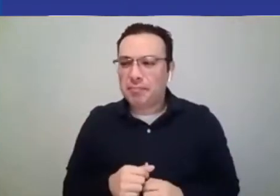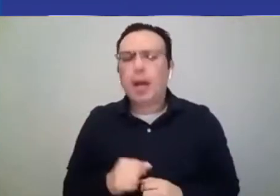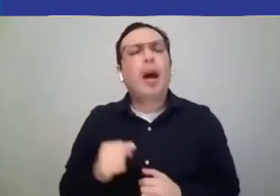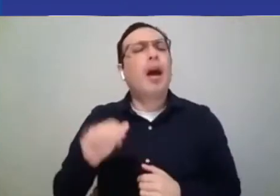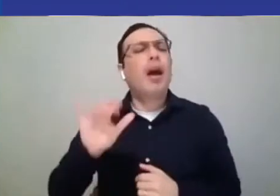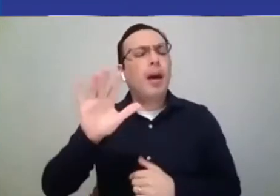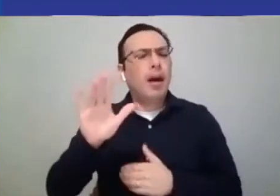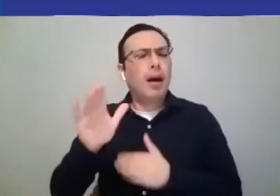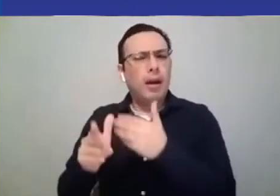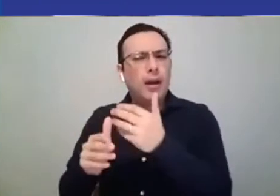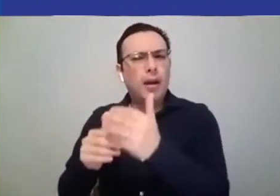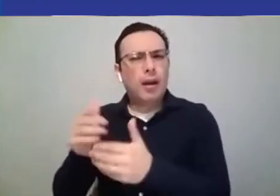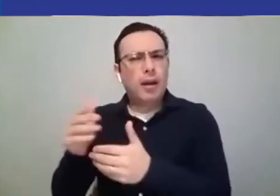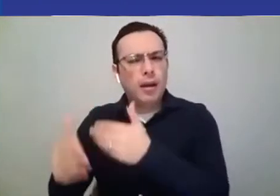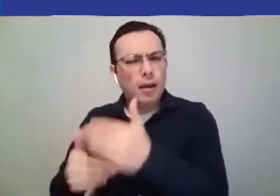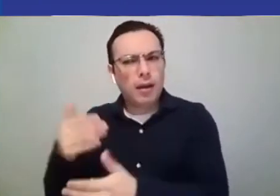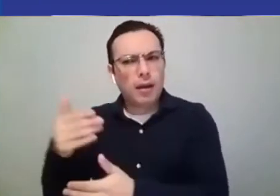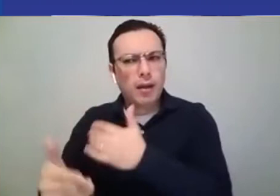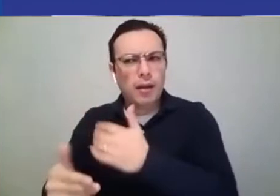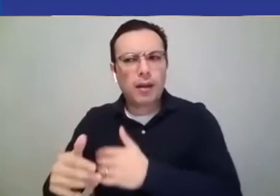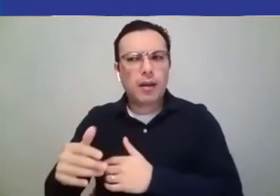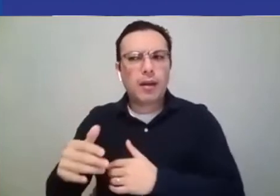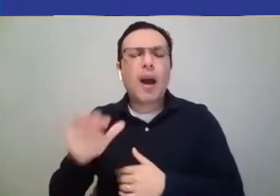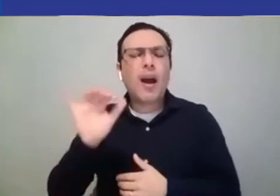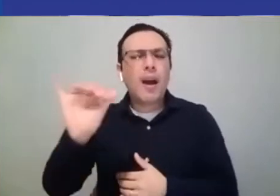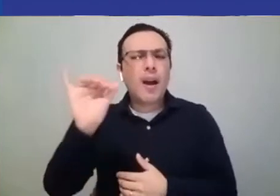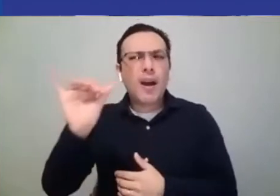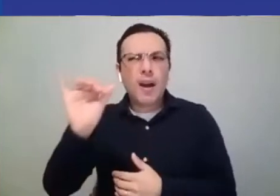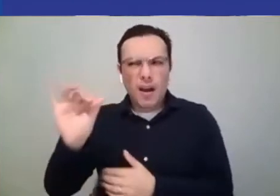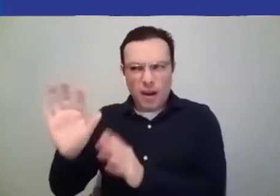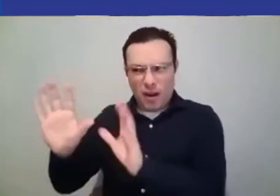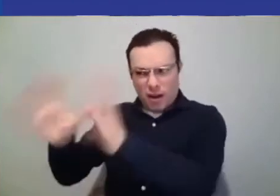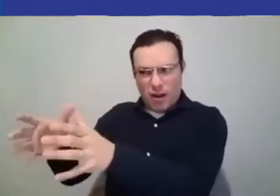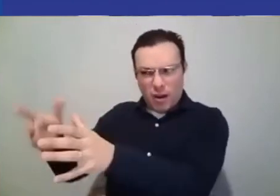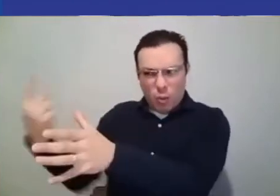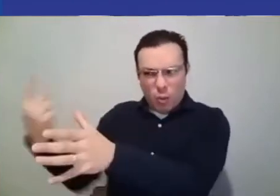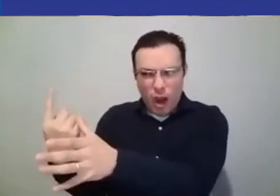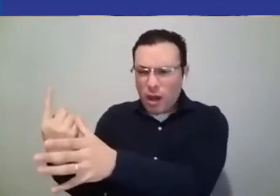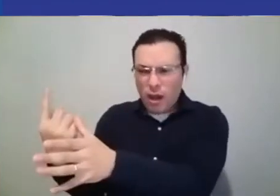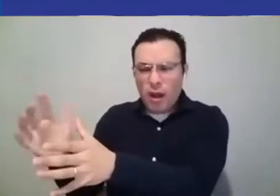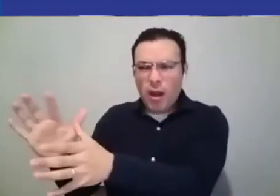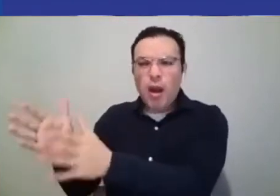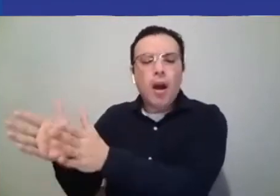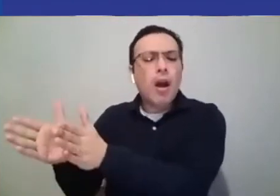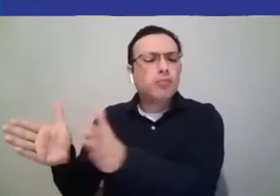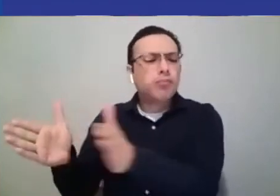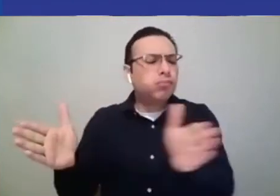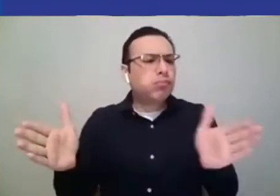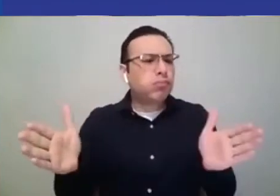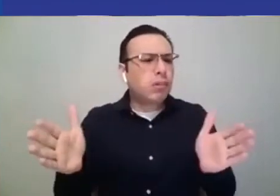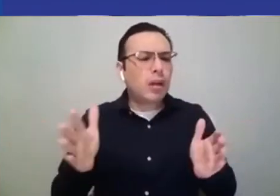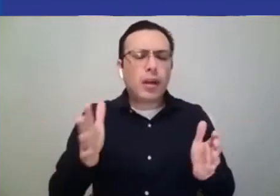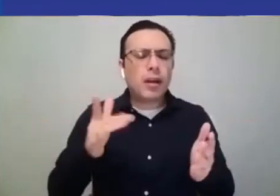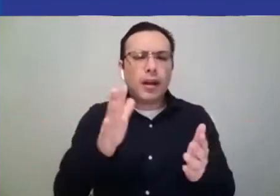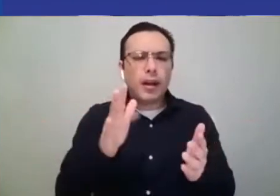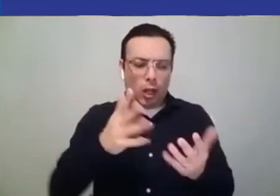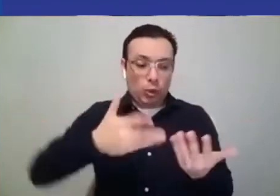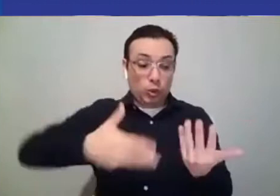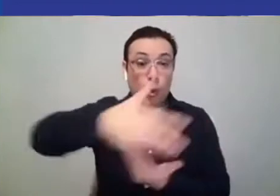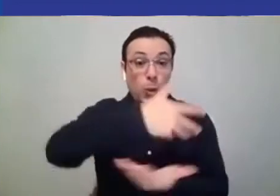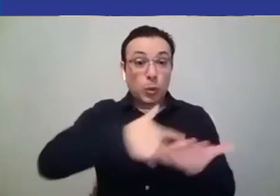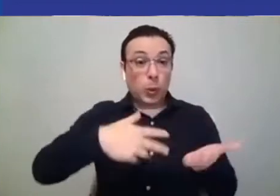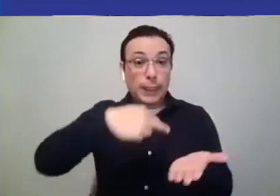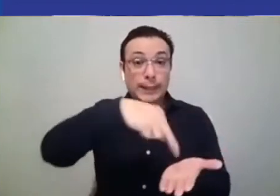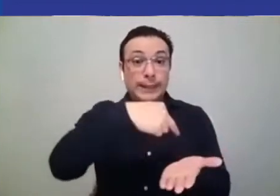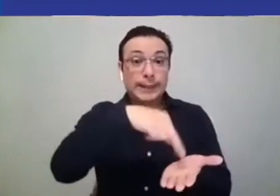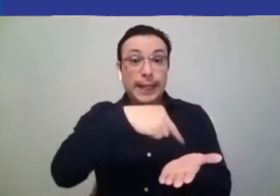I became more experienced, I realized that social dancing is exactly that.